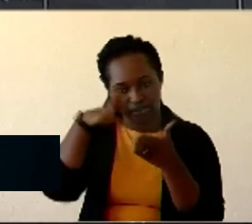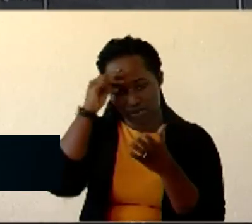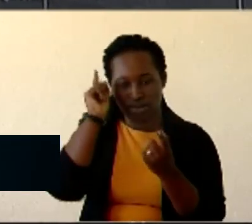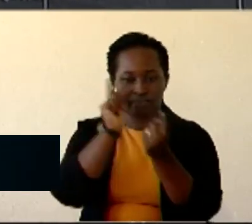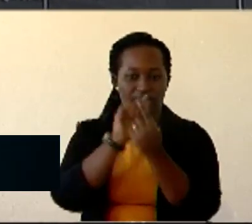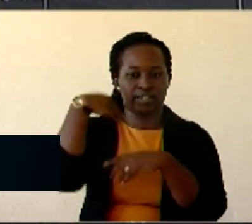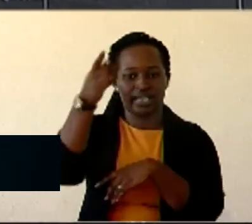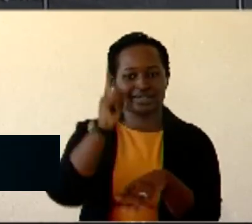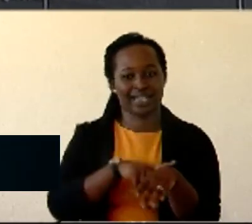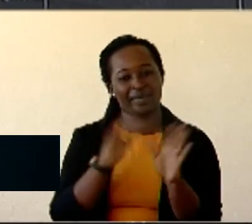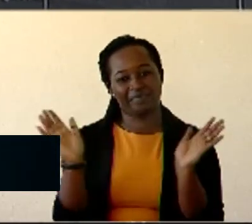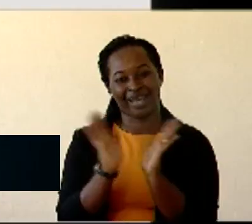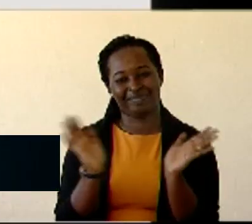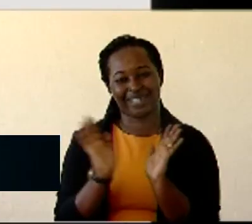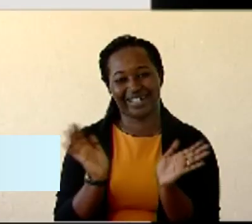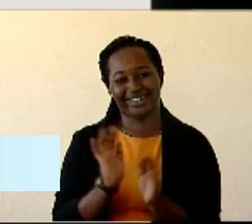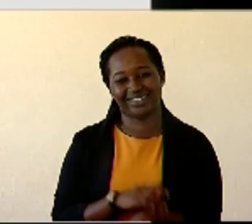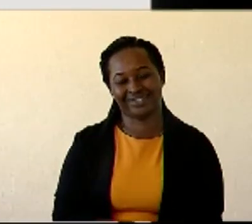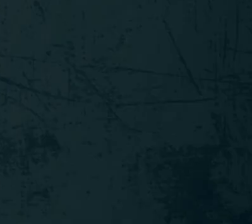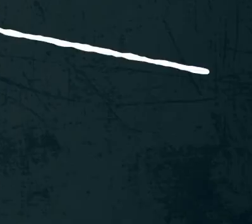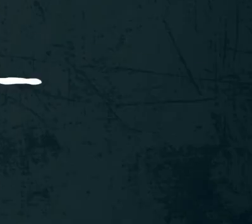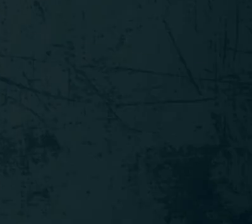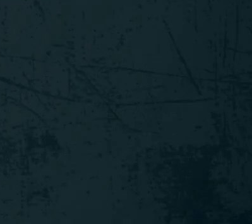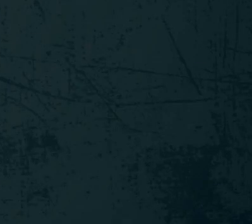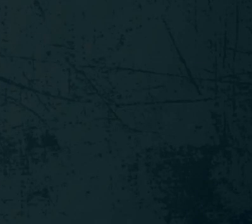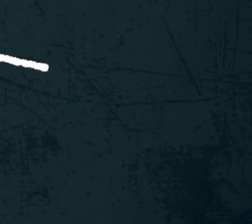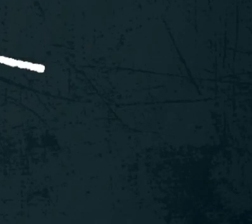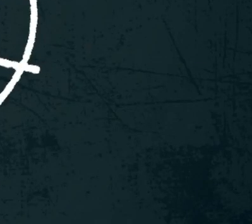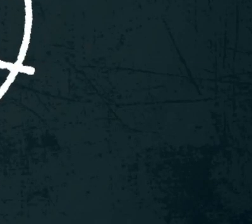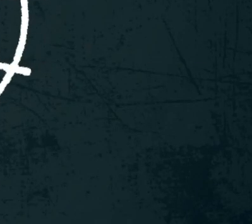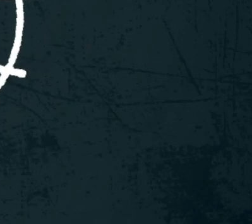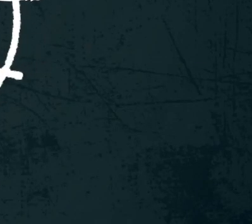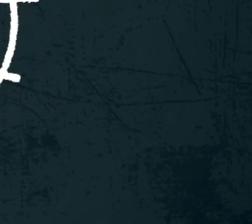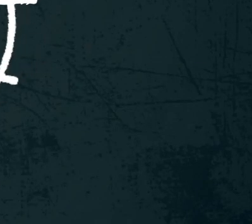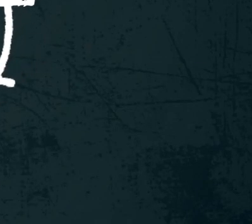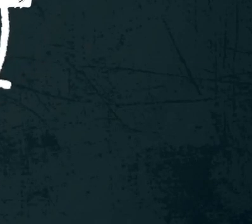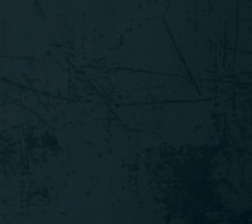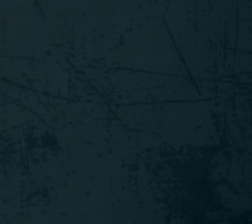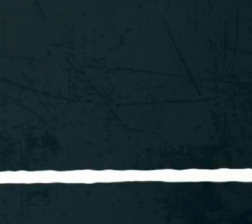next time. Bye-bye.